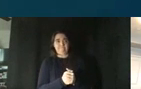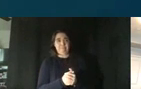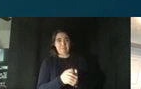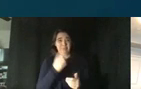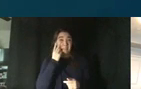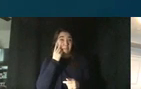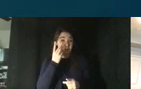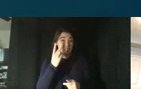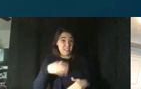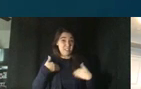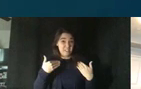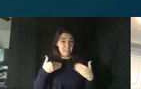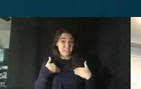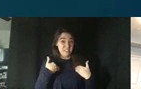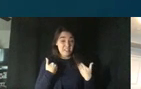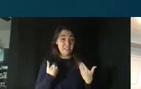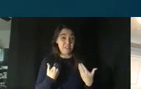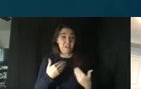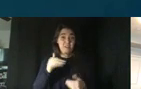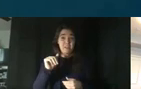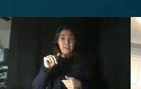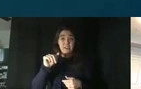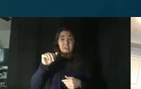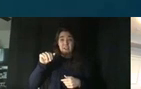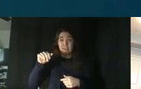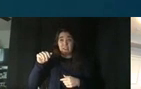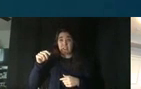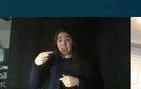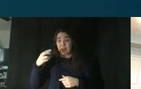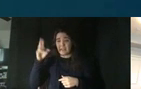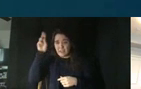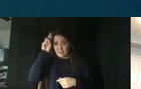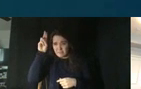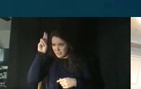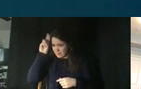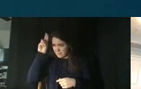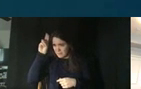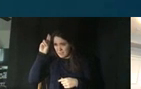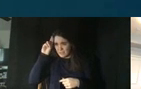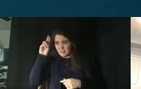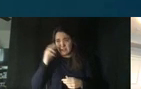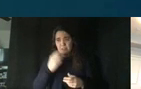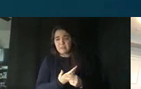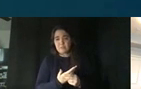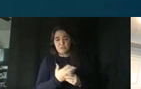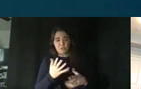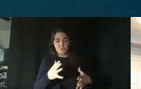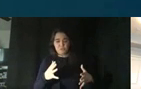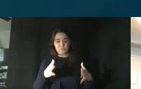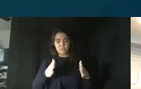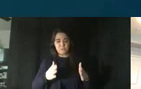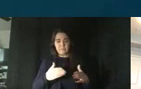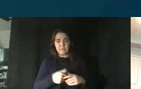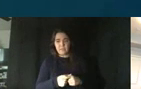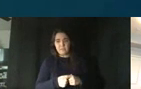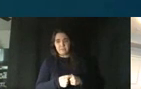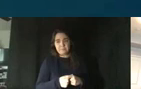offended when someone is wearing an Afghan dress amongst Afghan Americans. I'm basing it on